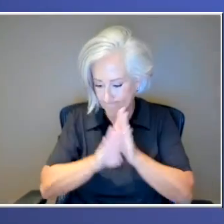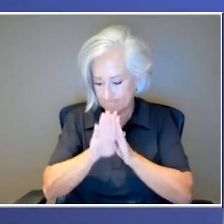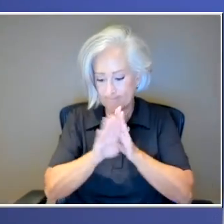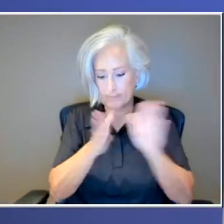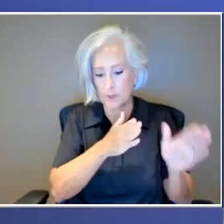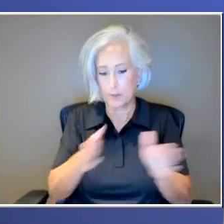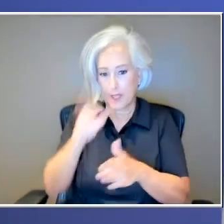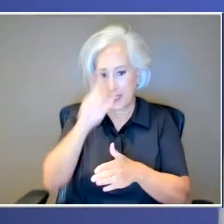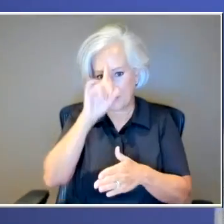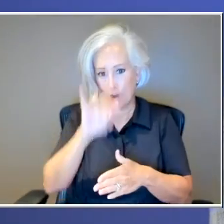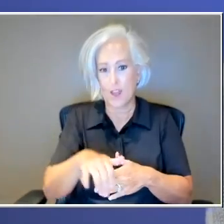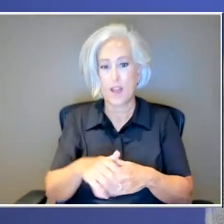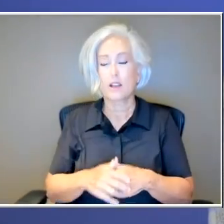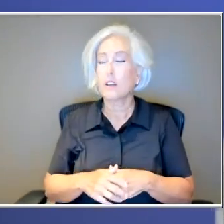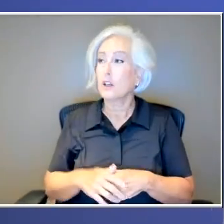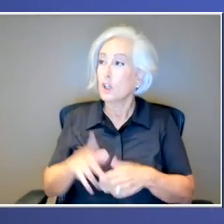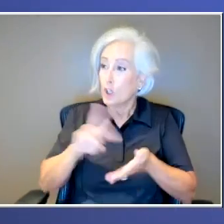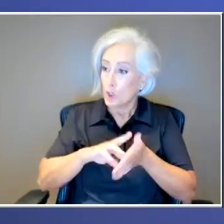doctor? Yeah.